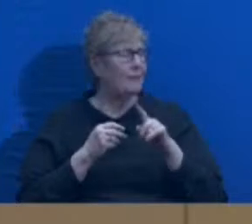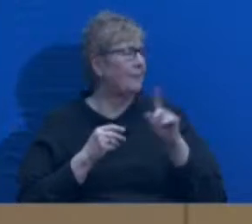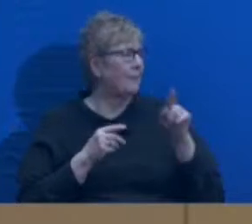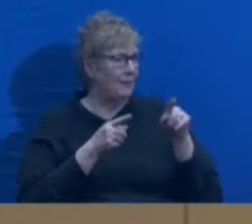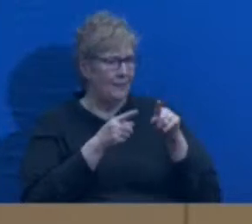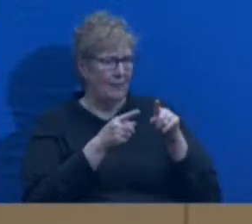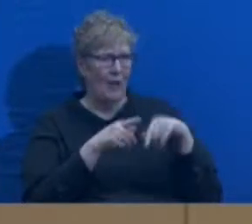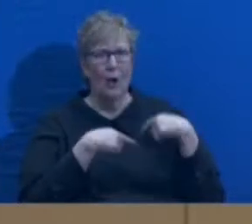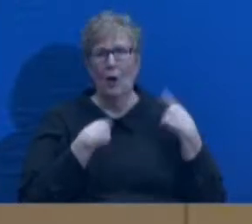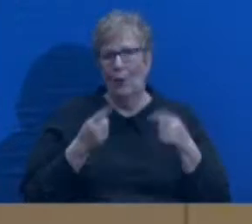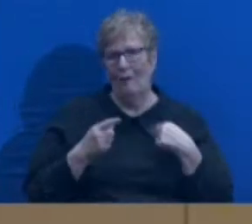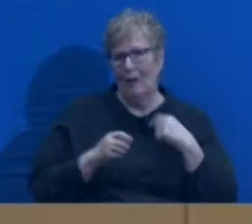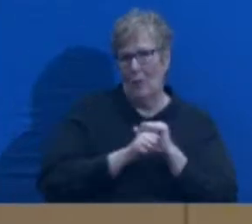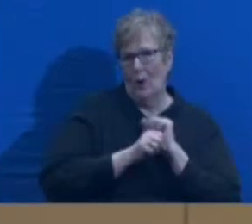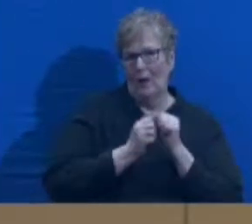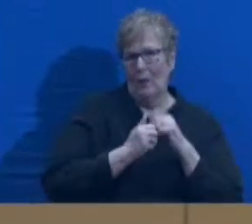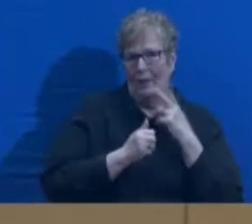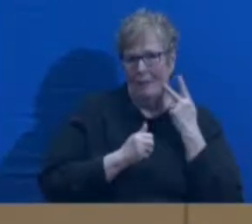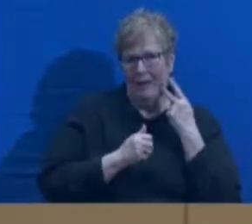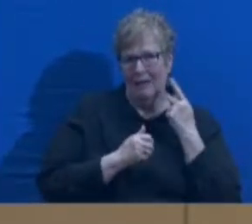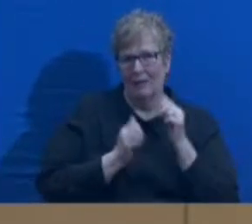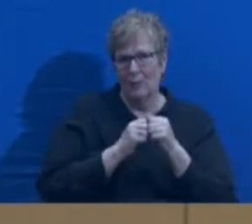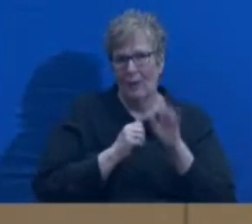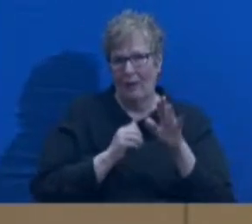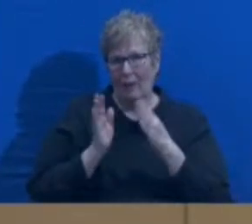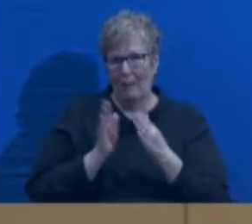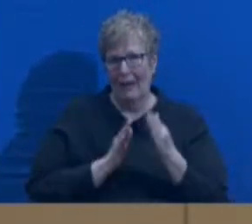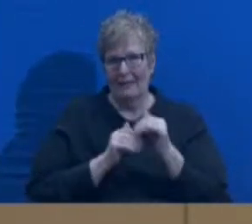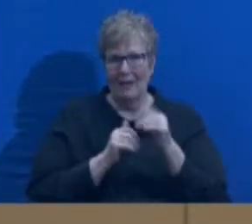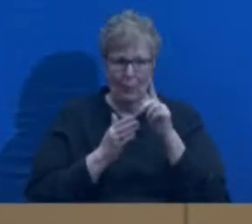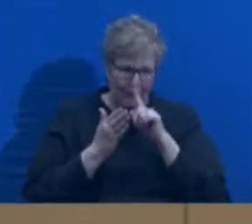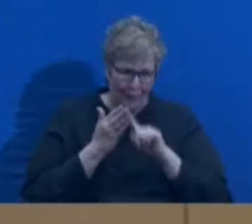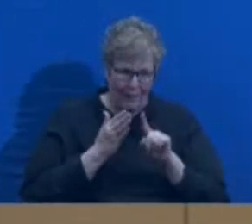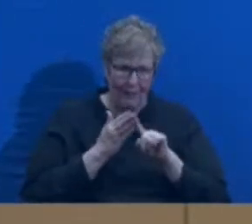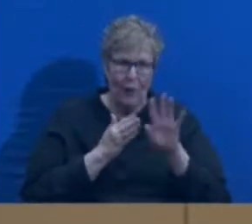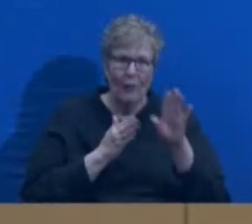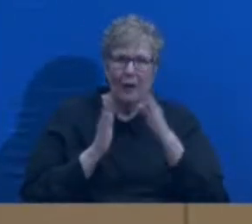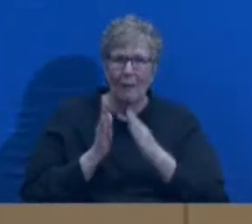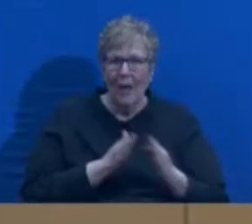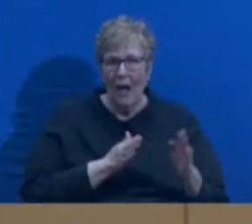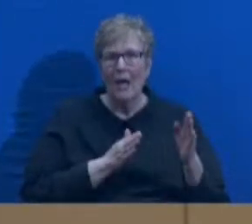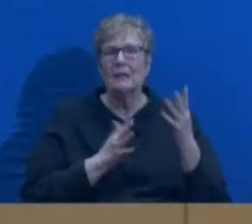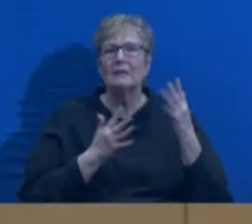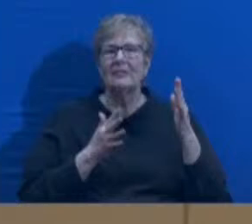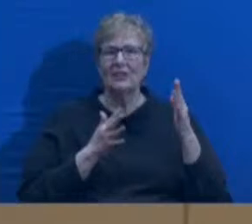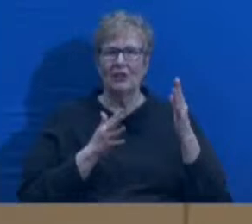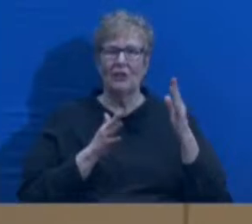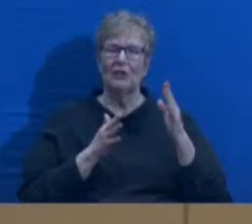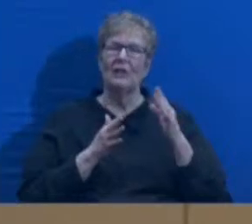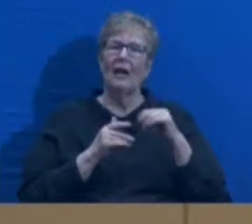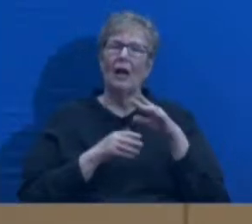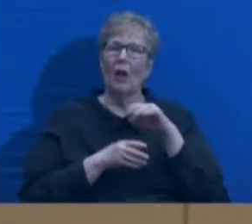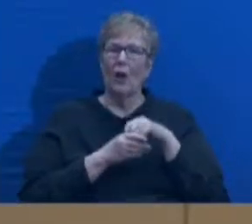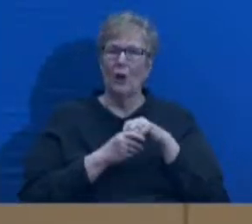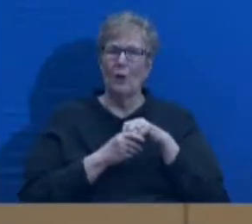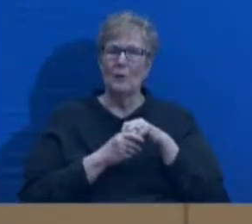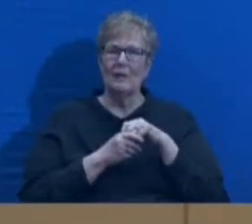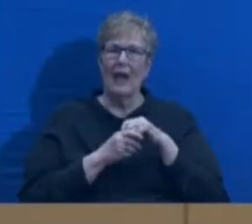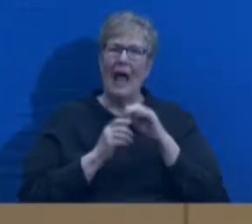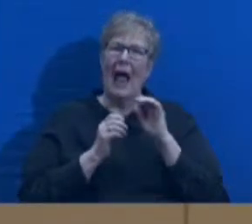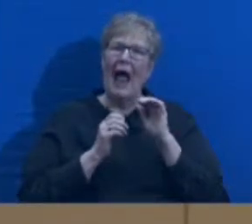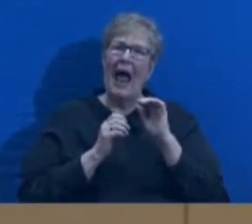with the Panthers on their plans. We've reviewed where they are with their plans at this point, which include how